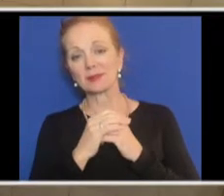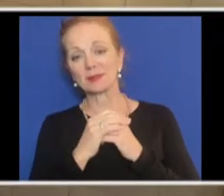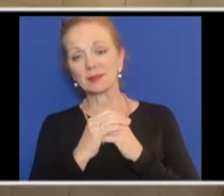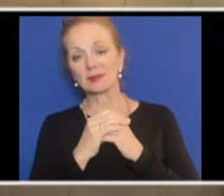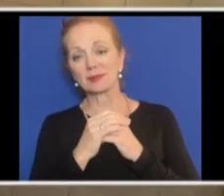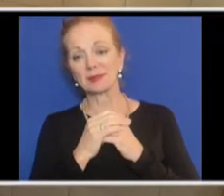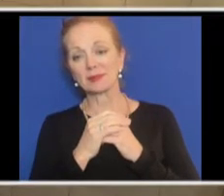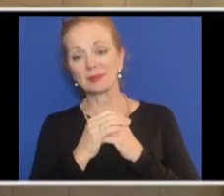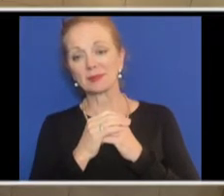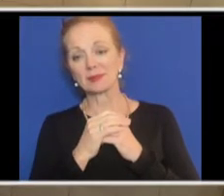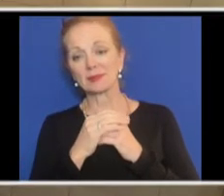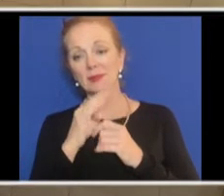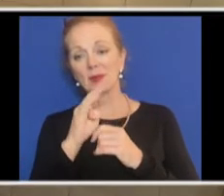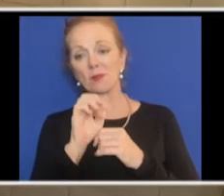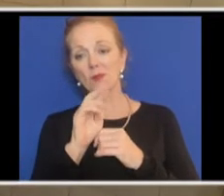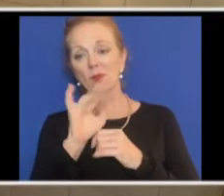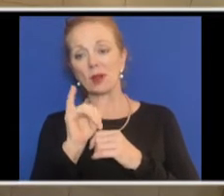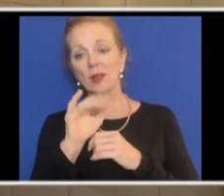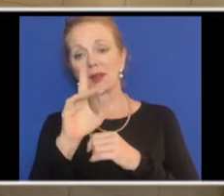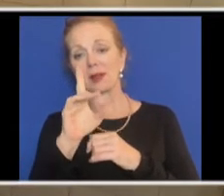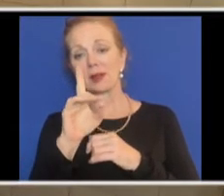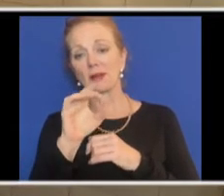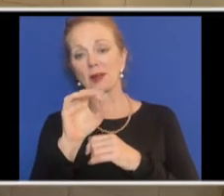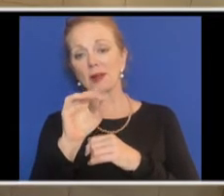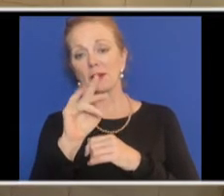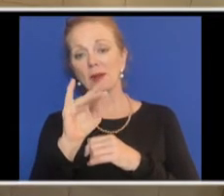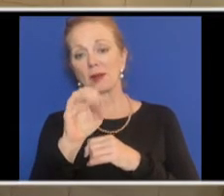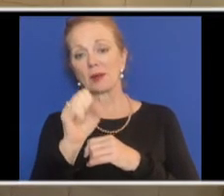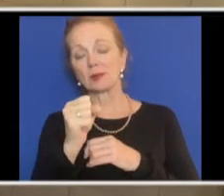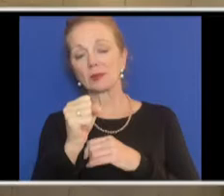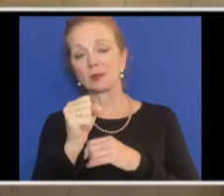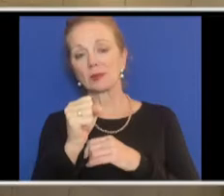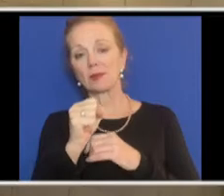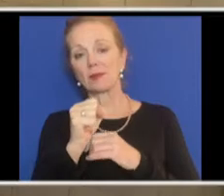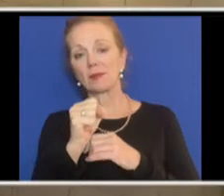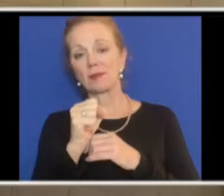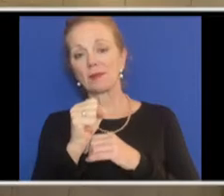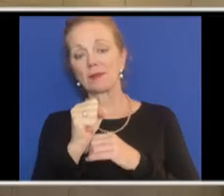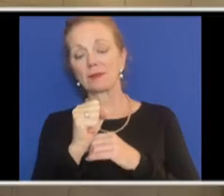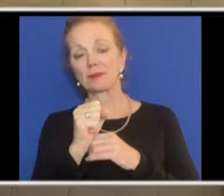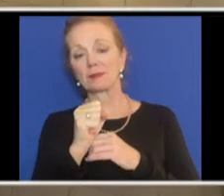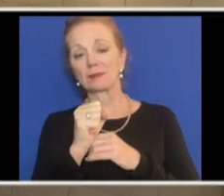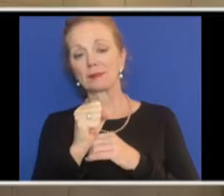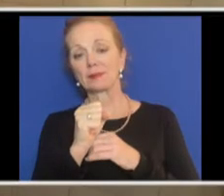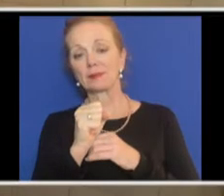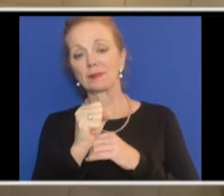Bradley dilts uh you have 10 minutes once you make your way to the lectern